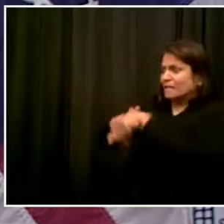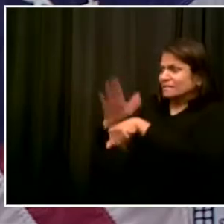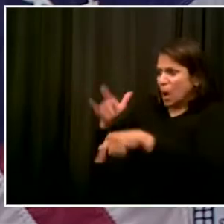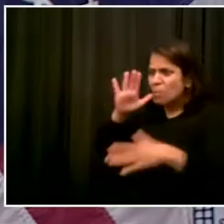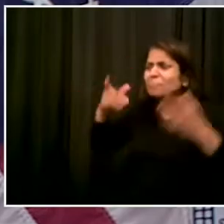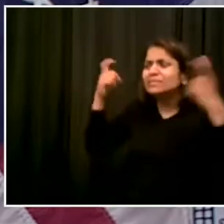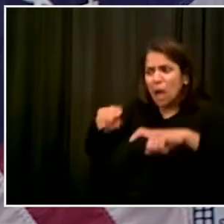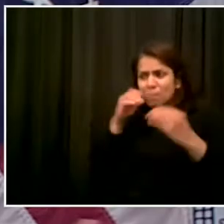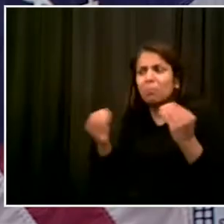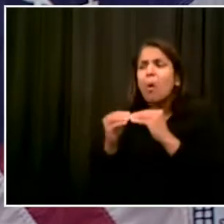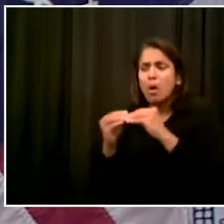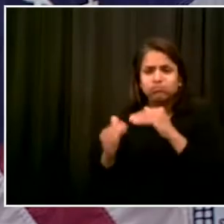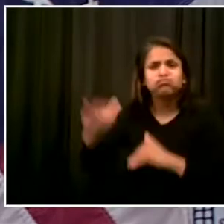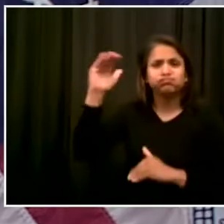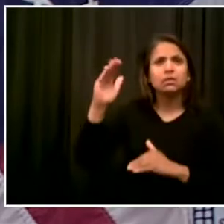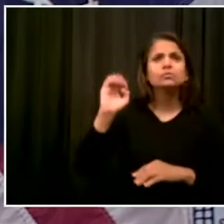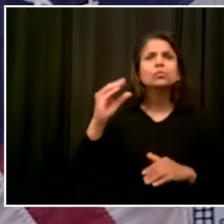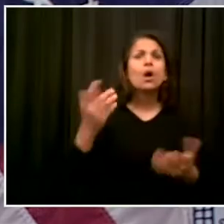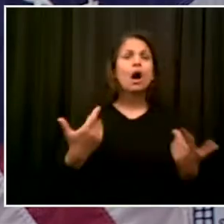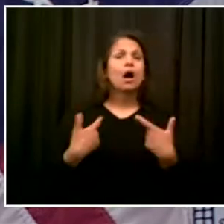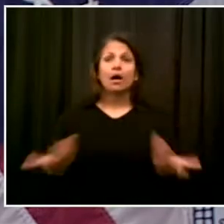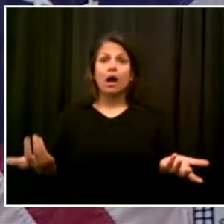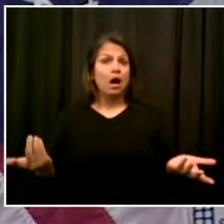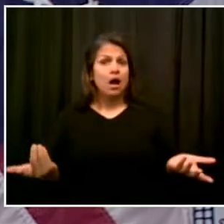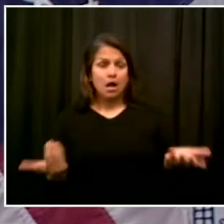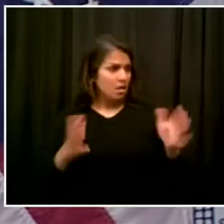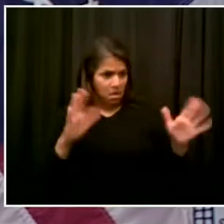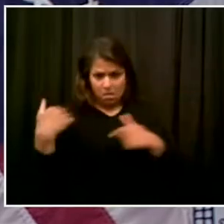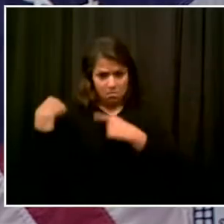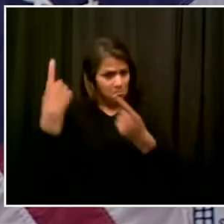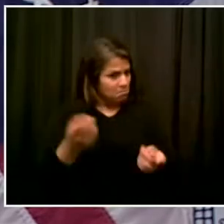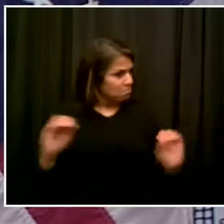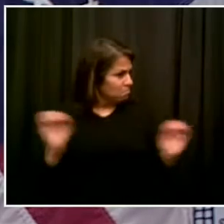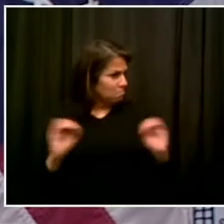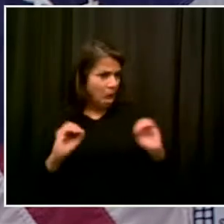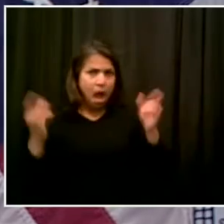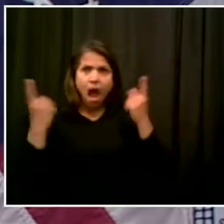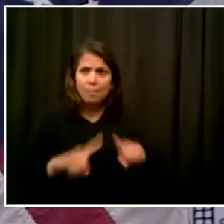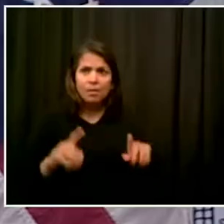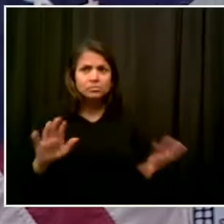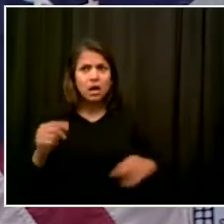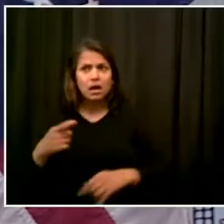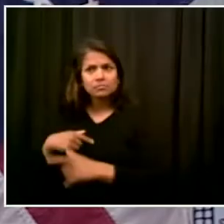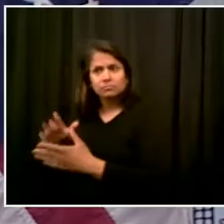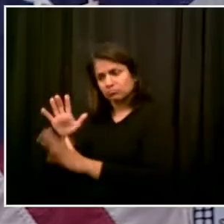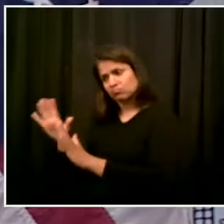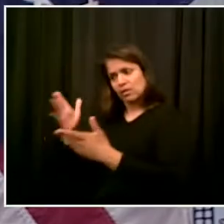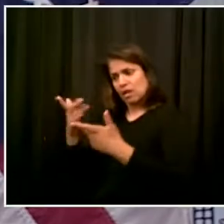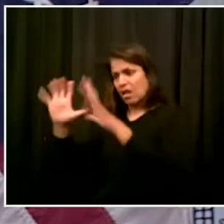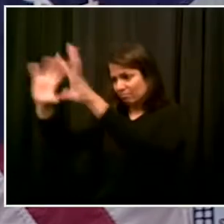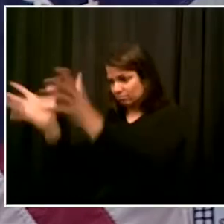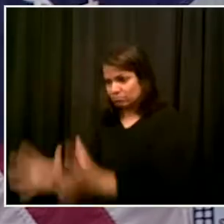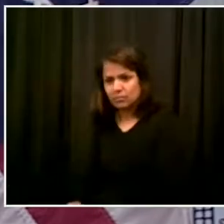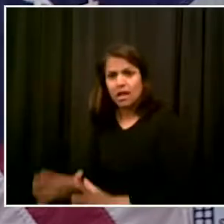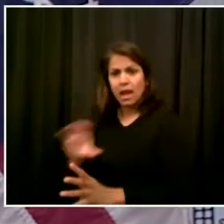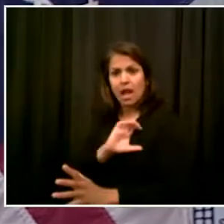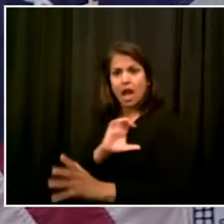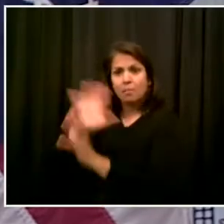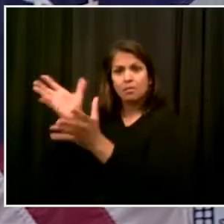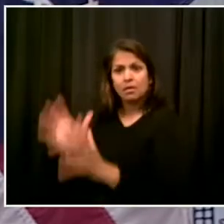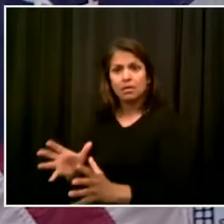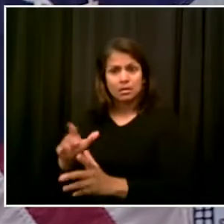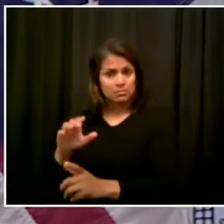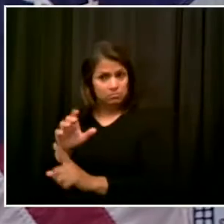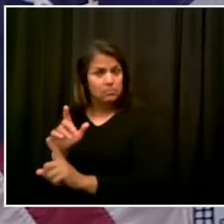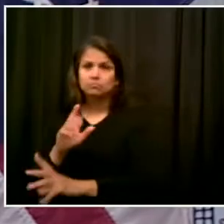training, implicit bias training, all these things worked together to reduce crime and simultaneously to make us